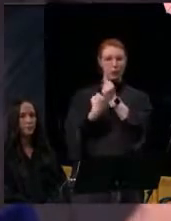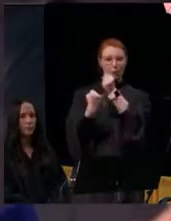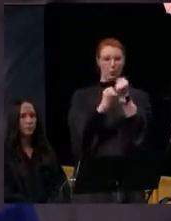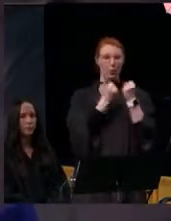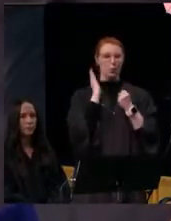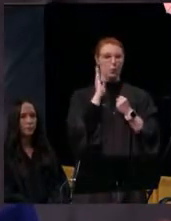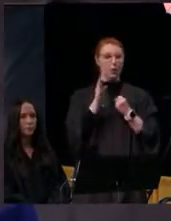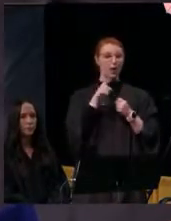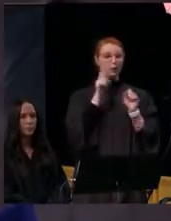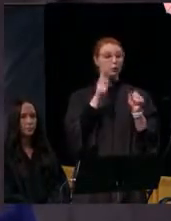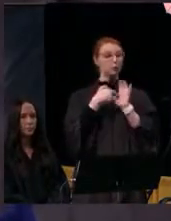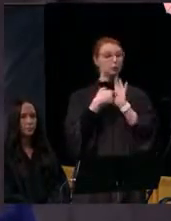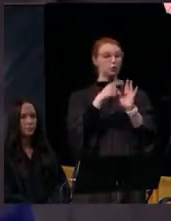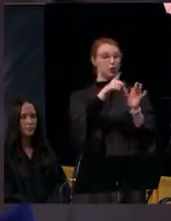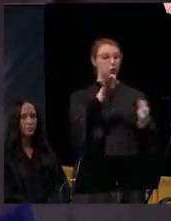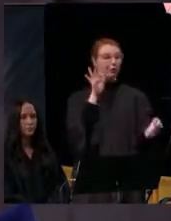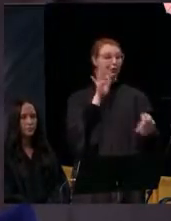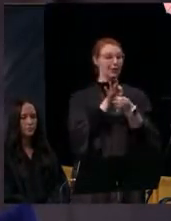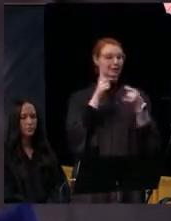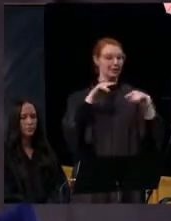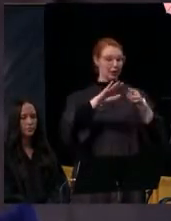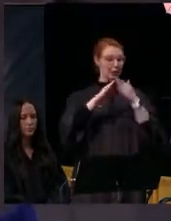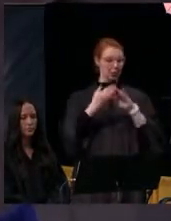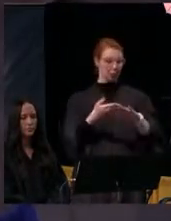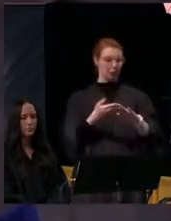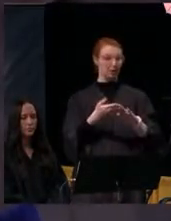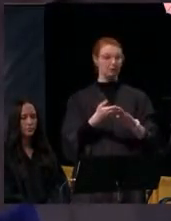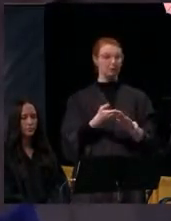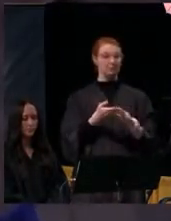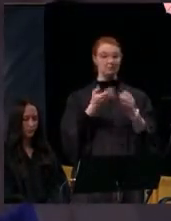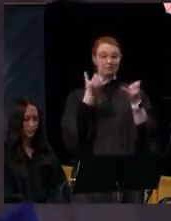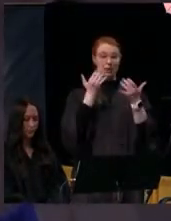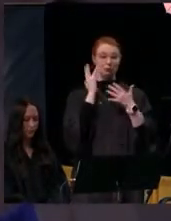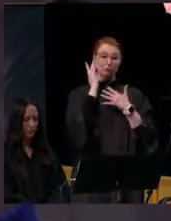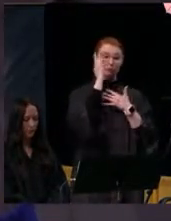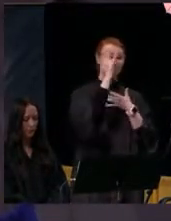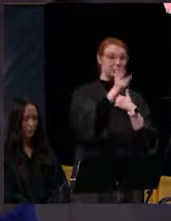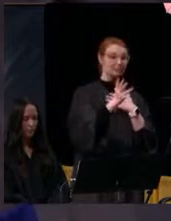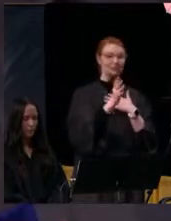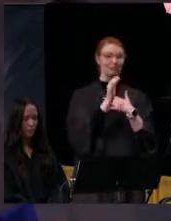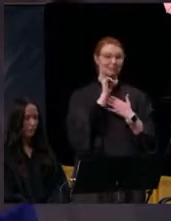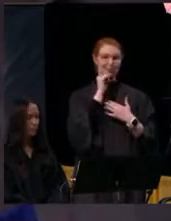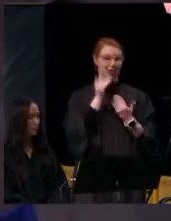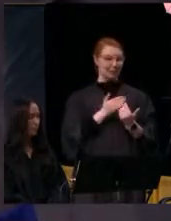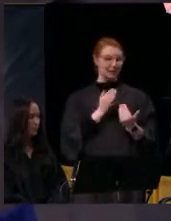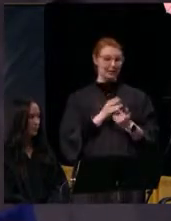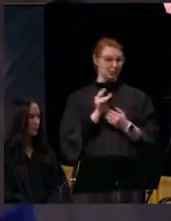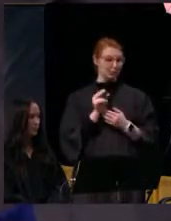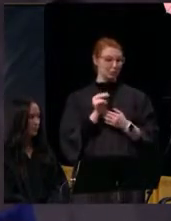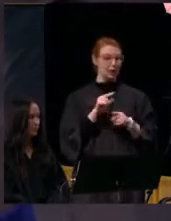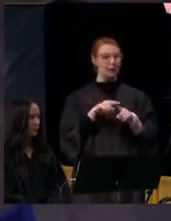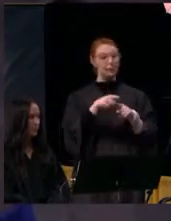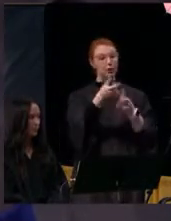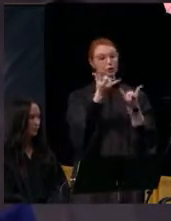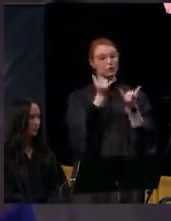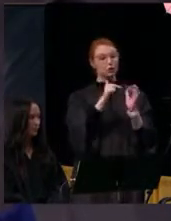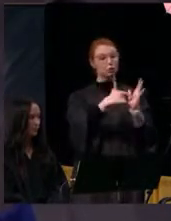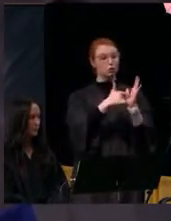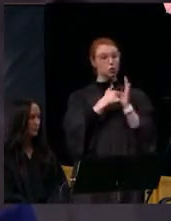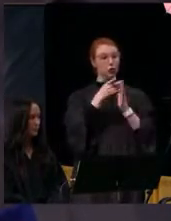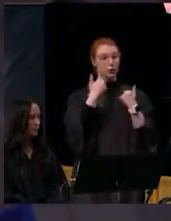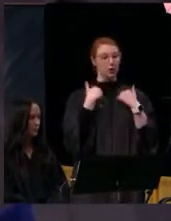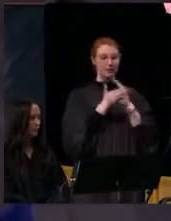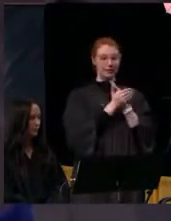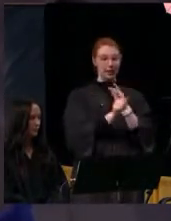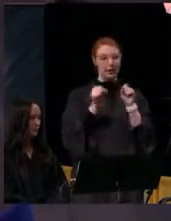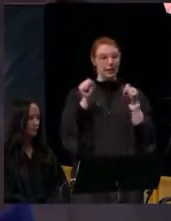our community gleam with pride. Your journey forward may not always be easy, but you've demonstrated the skill and the ability to overcome